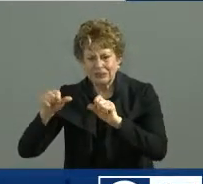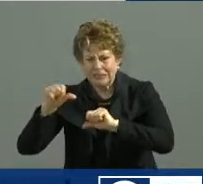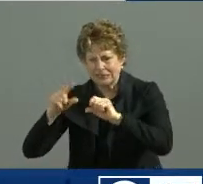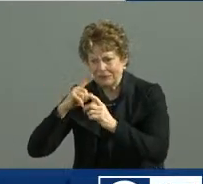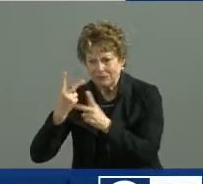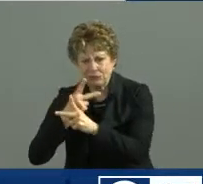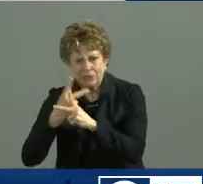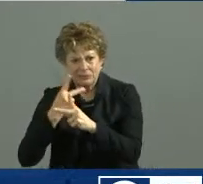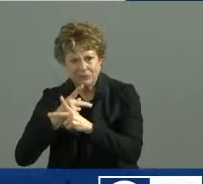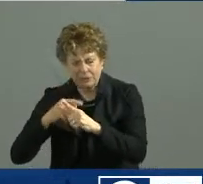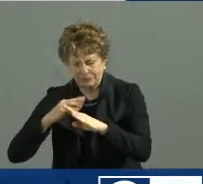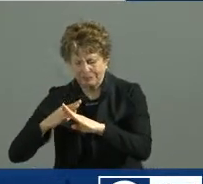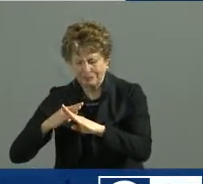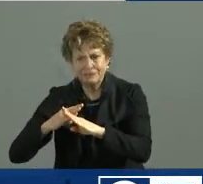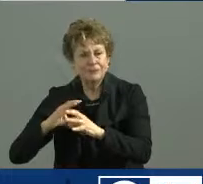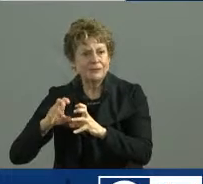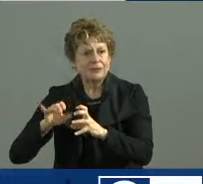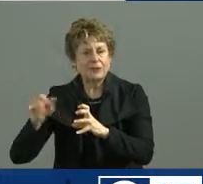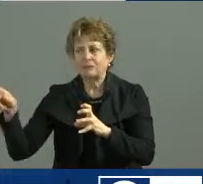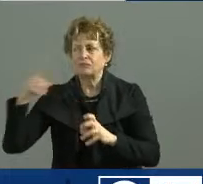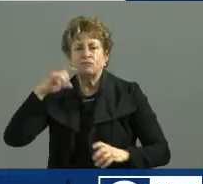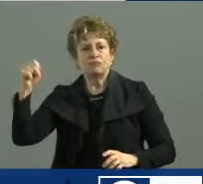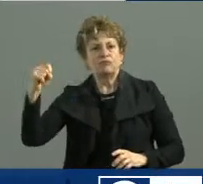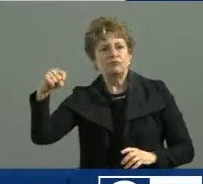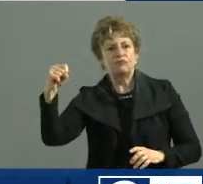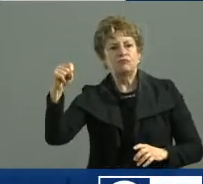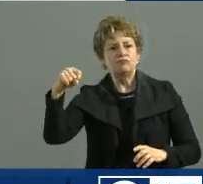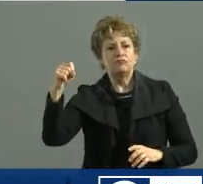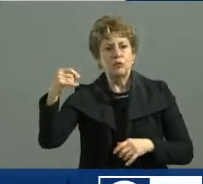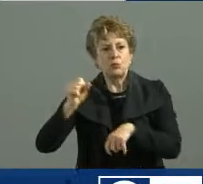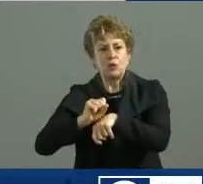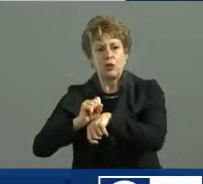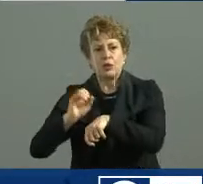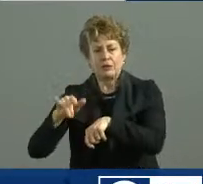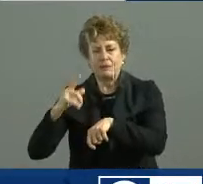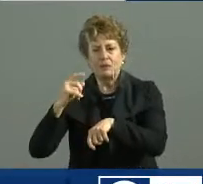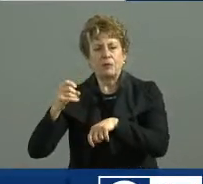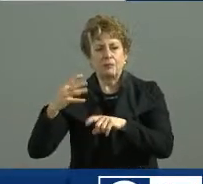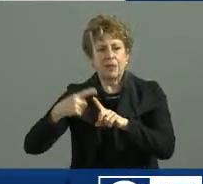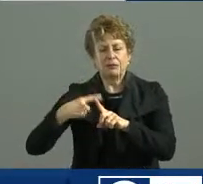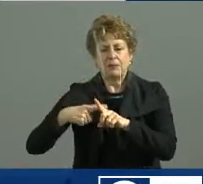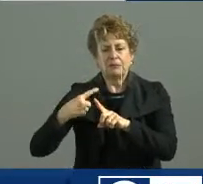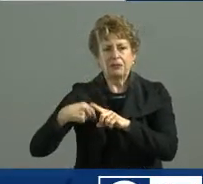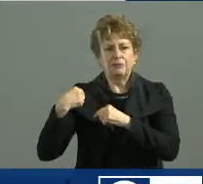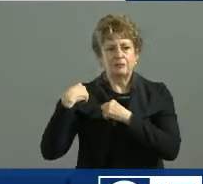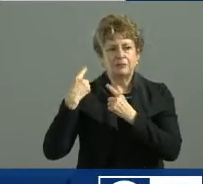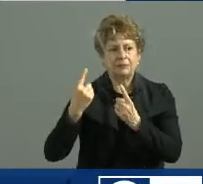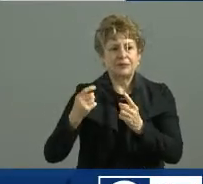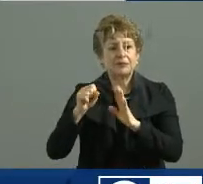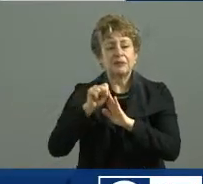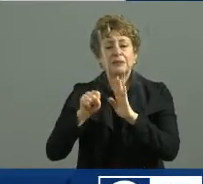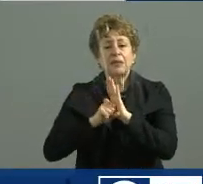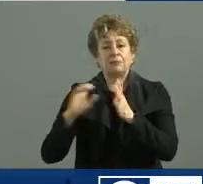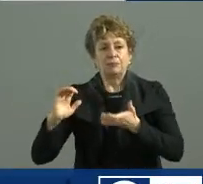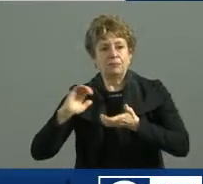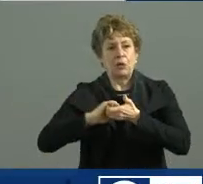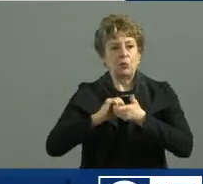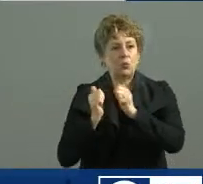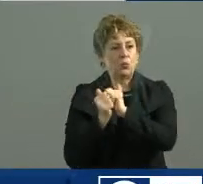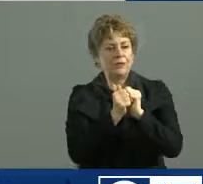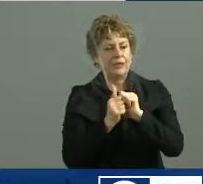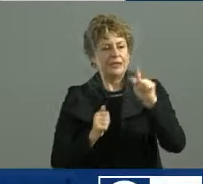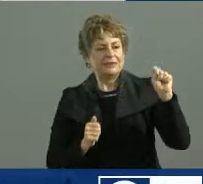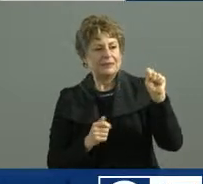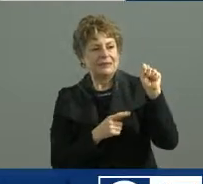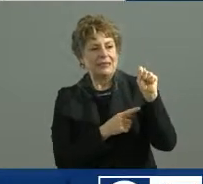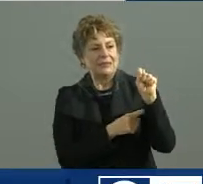doing for many, many months now. The state has a partnership with TGen and our